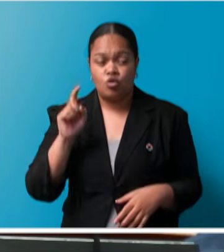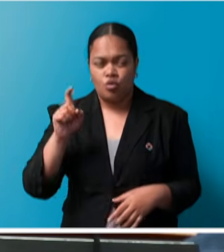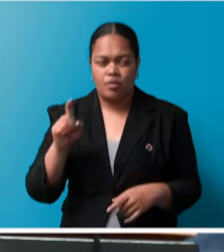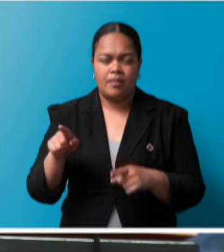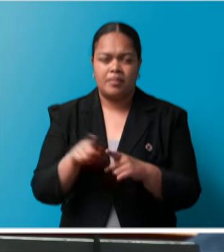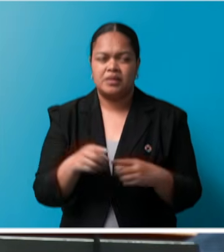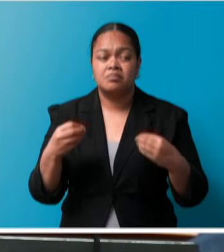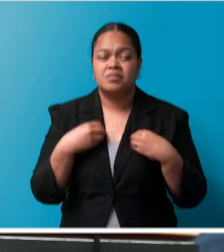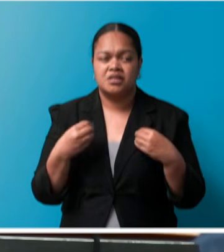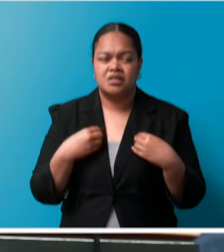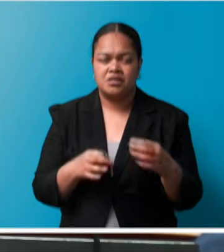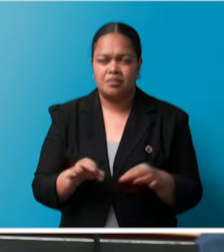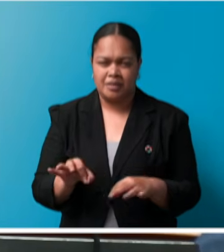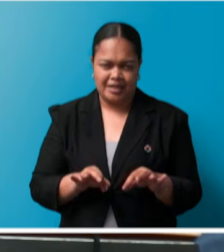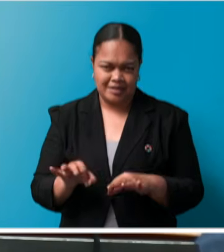planning.